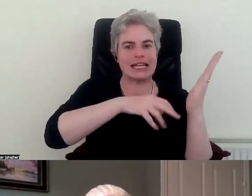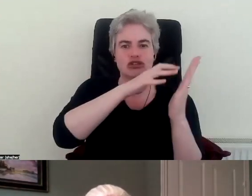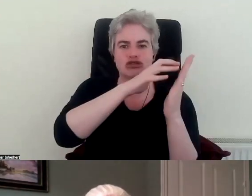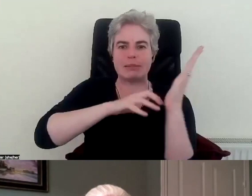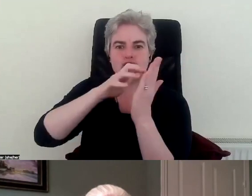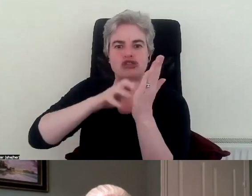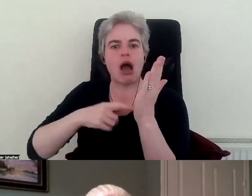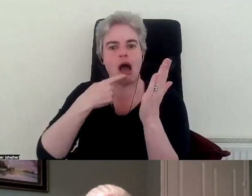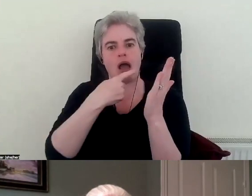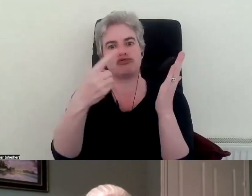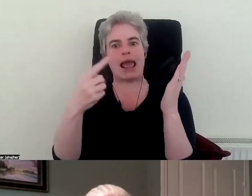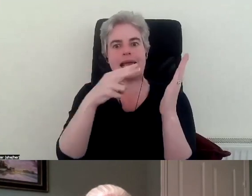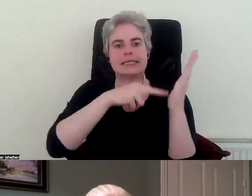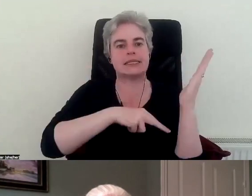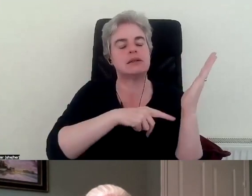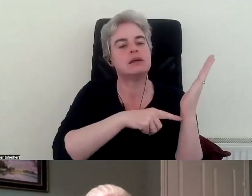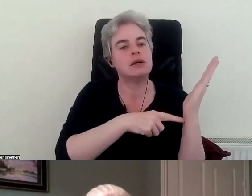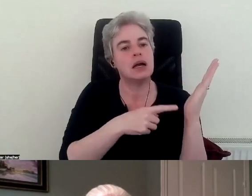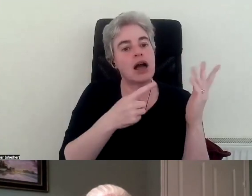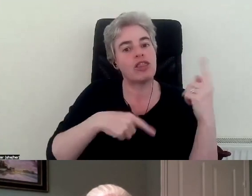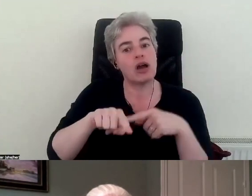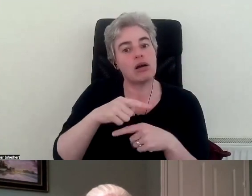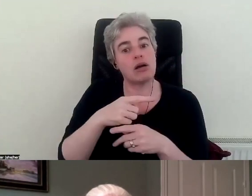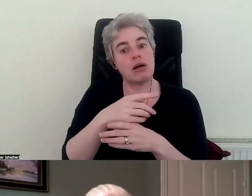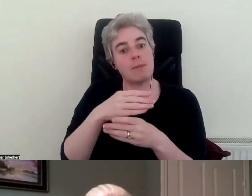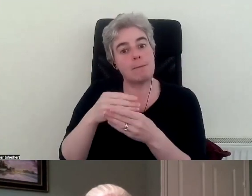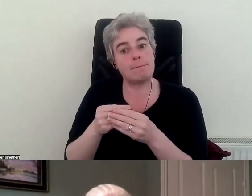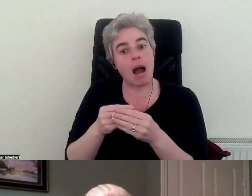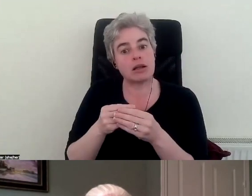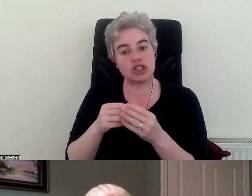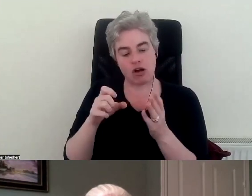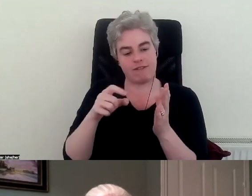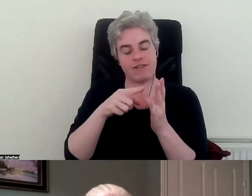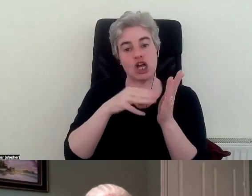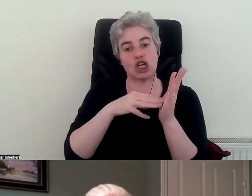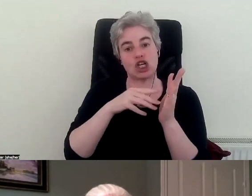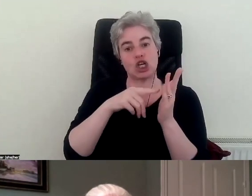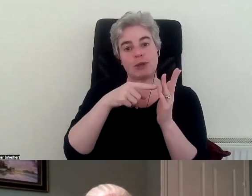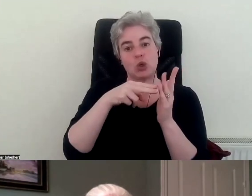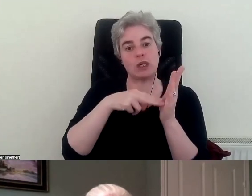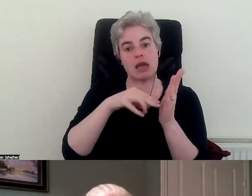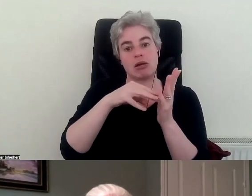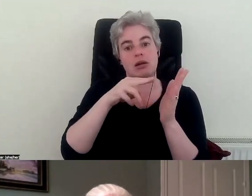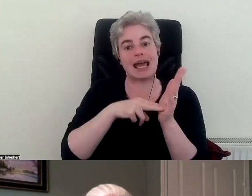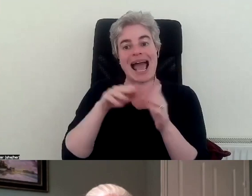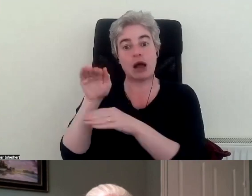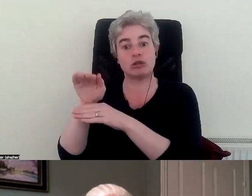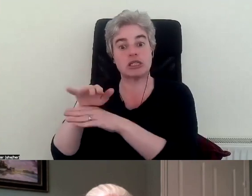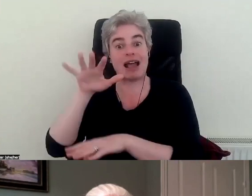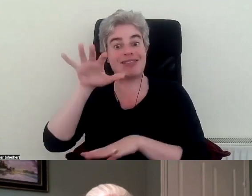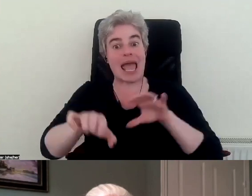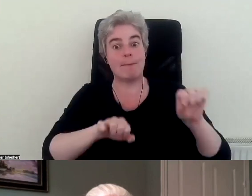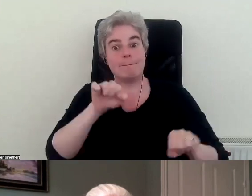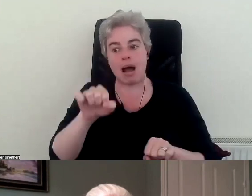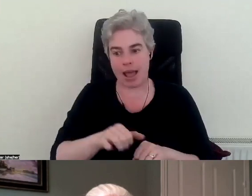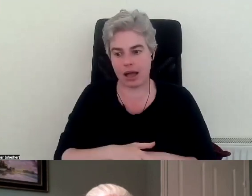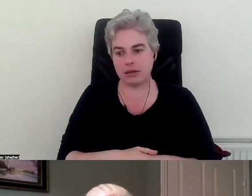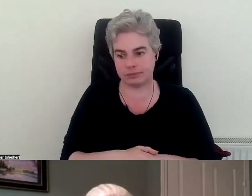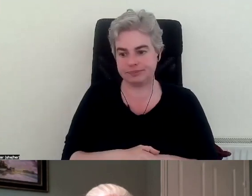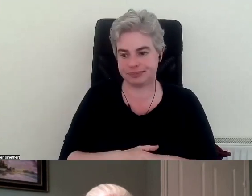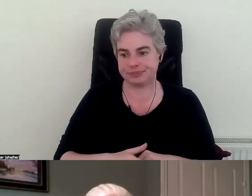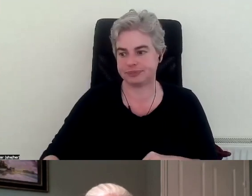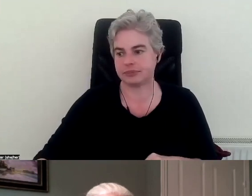and also from those parts of the communion that were outside the empire. And one of those great,